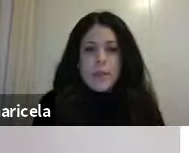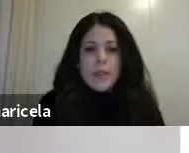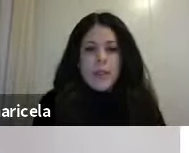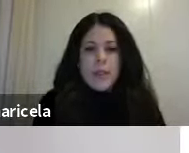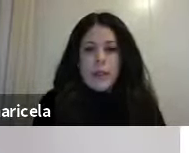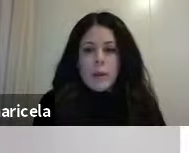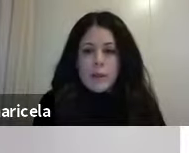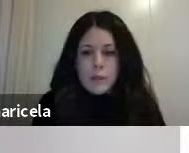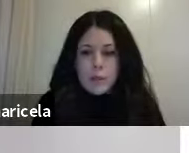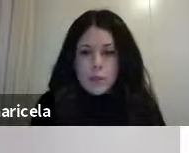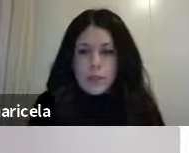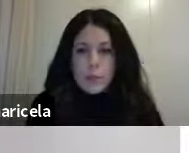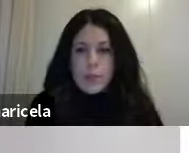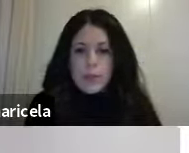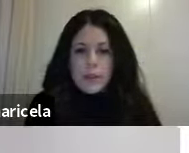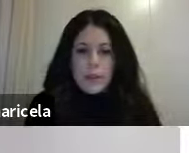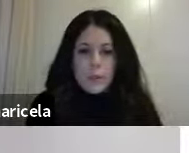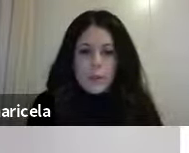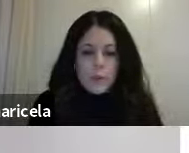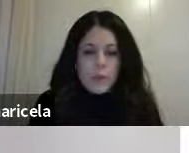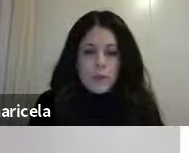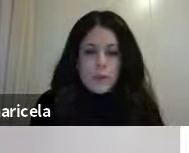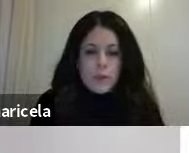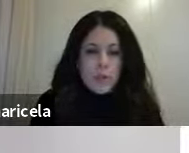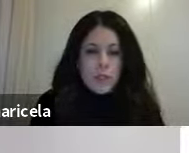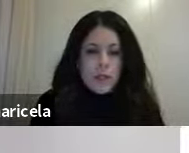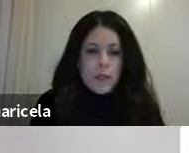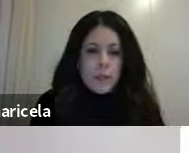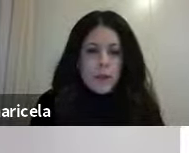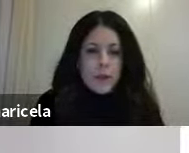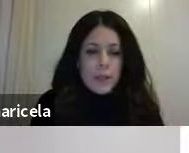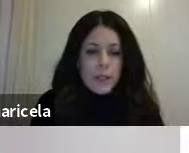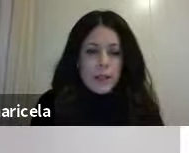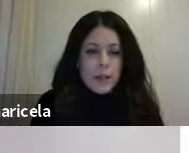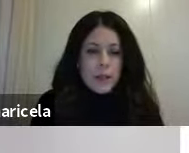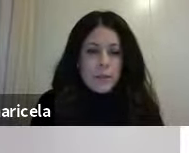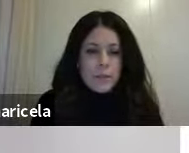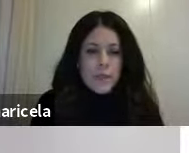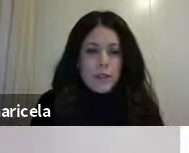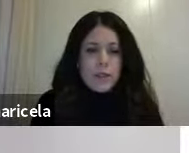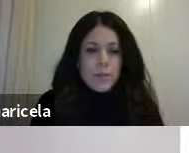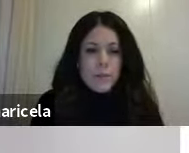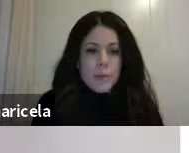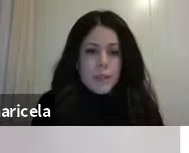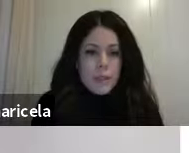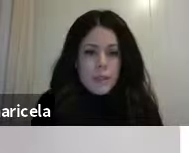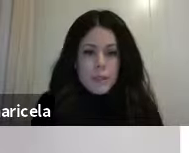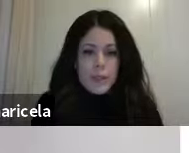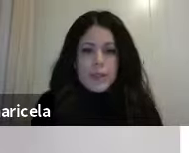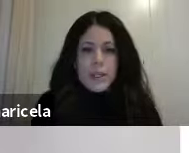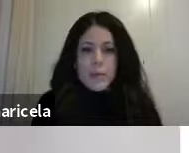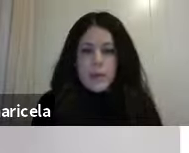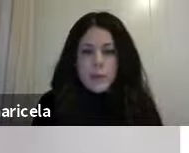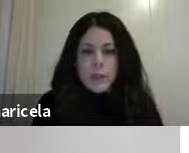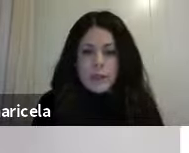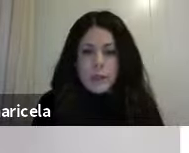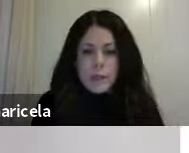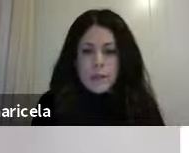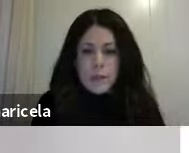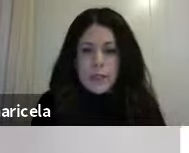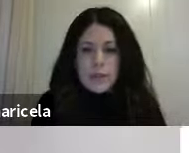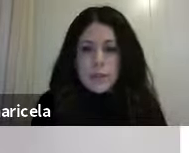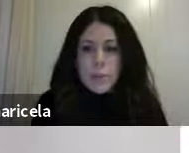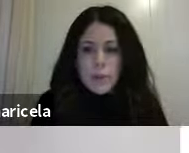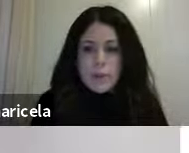last time, and also shows up in the research that Martha presented on last time, and that